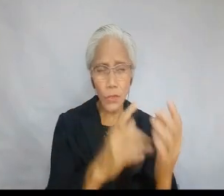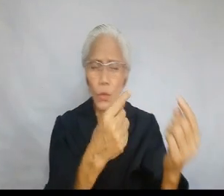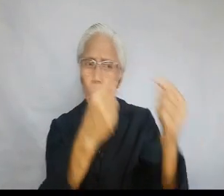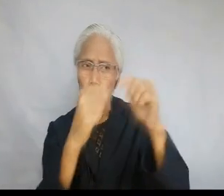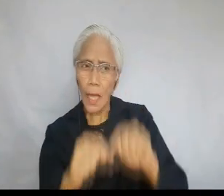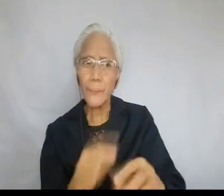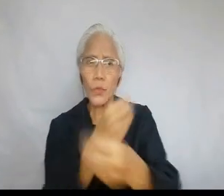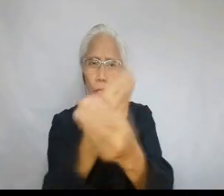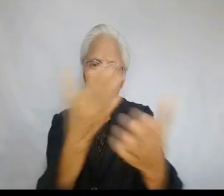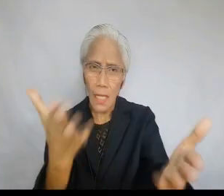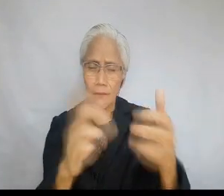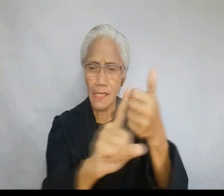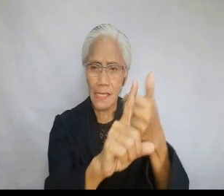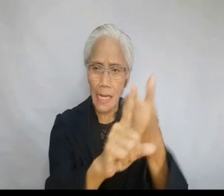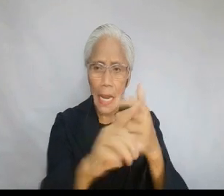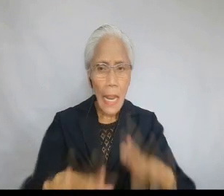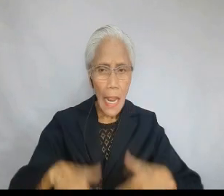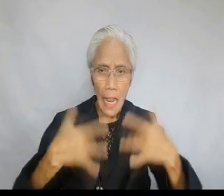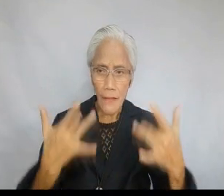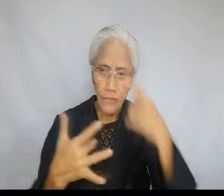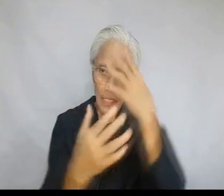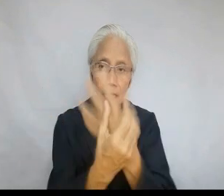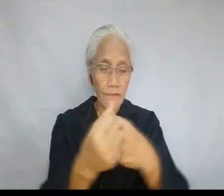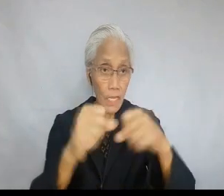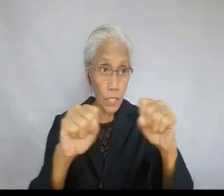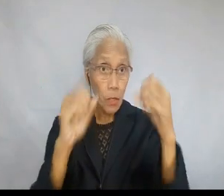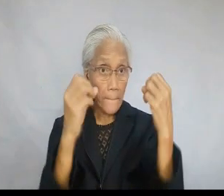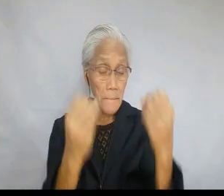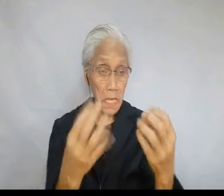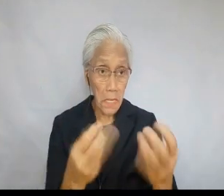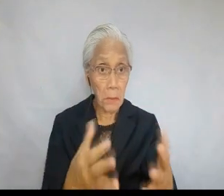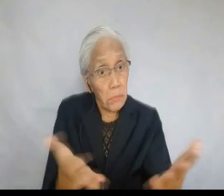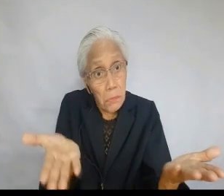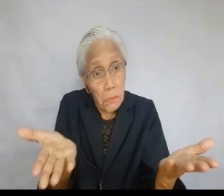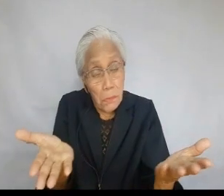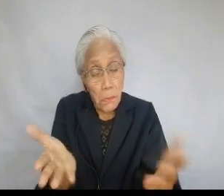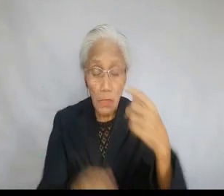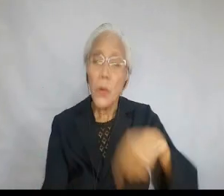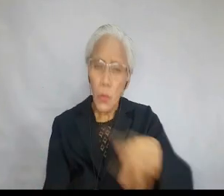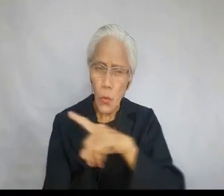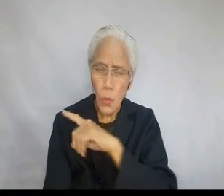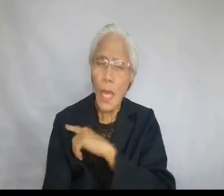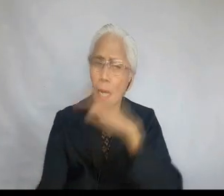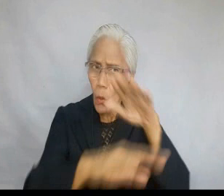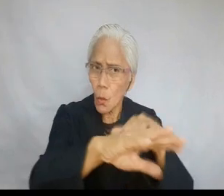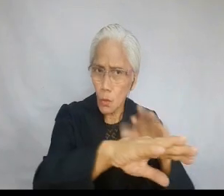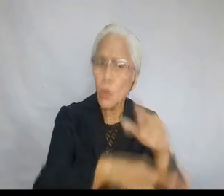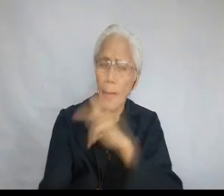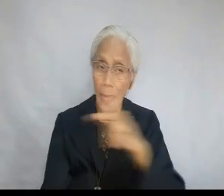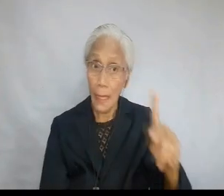leader, Jesus, who came to give his life for the salvation of many."